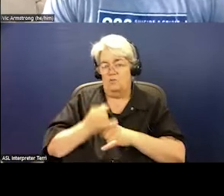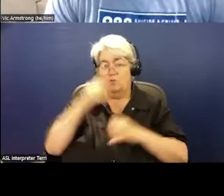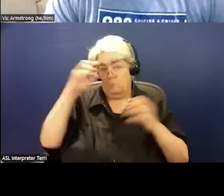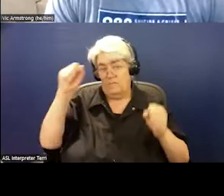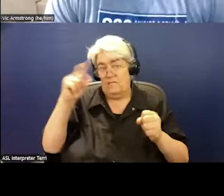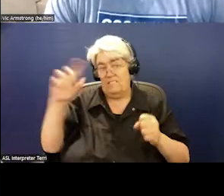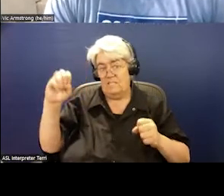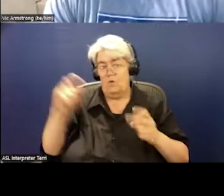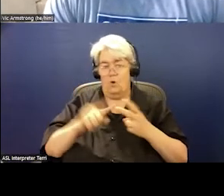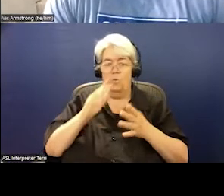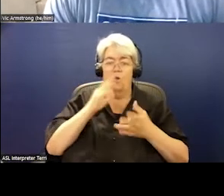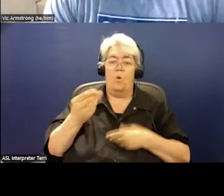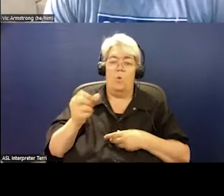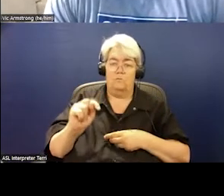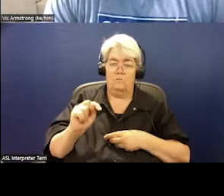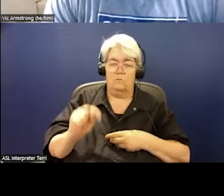slide.